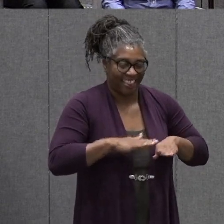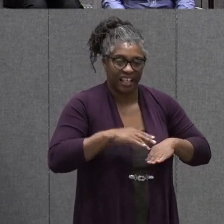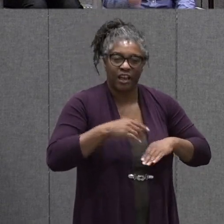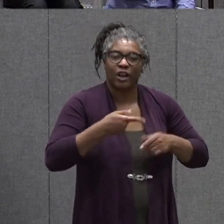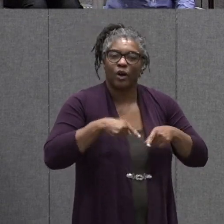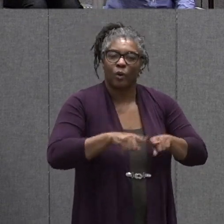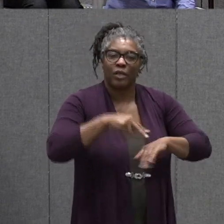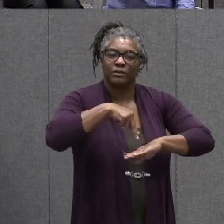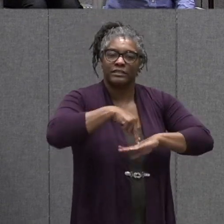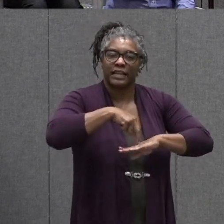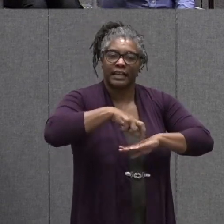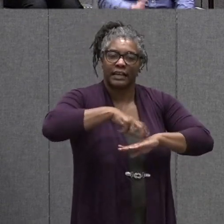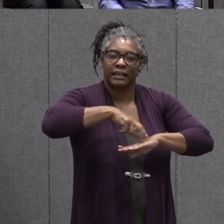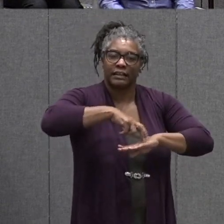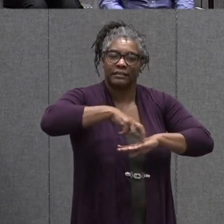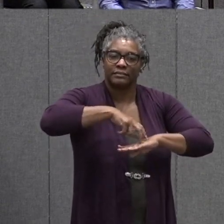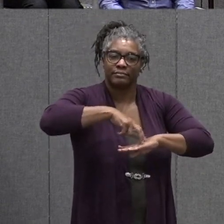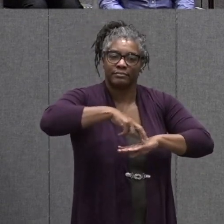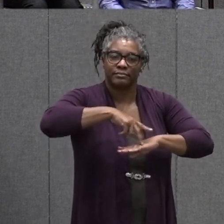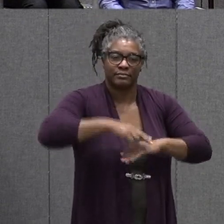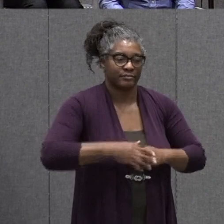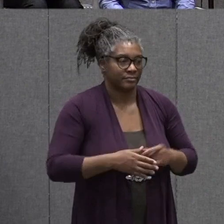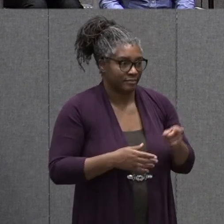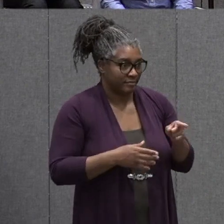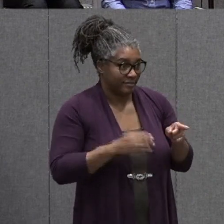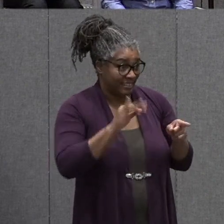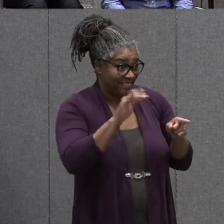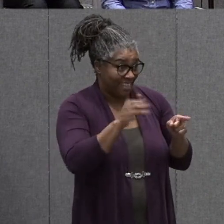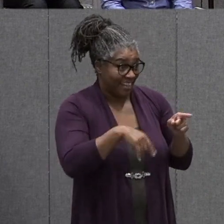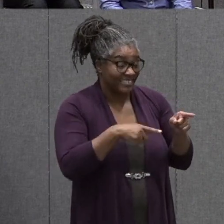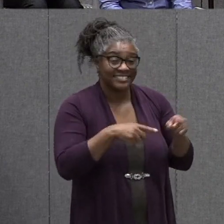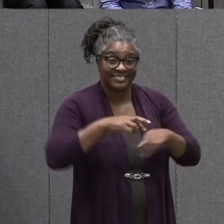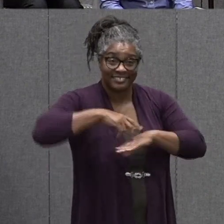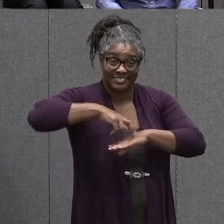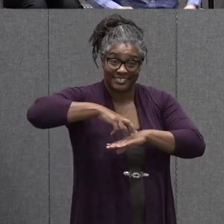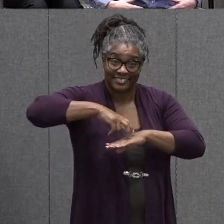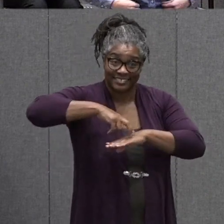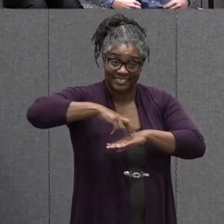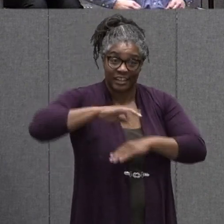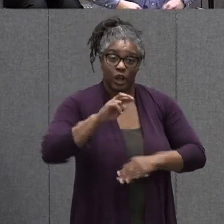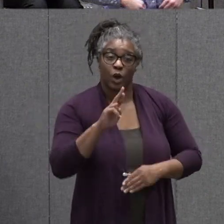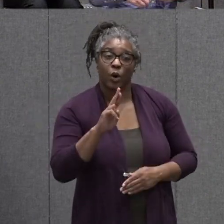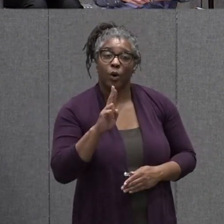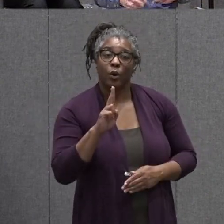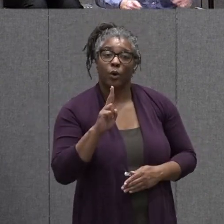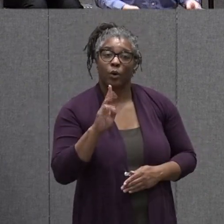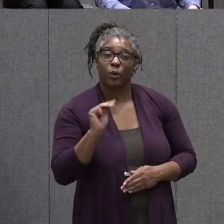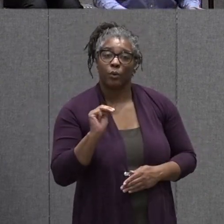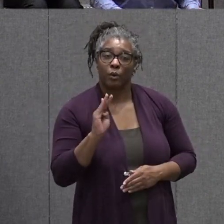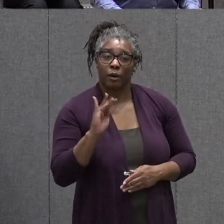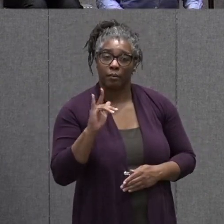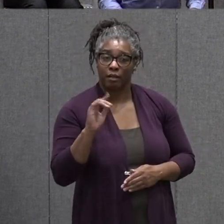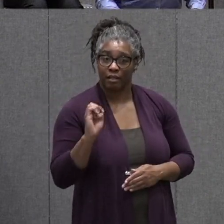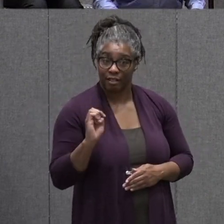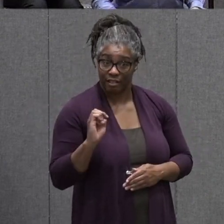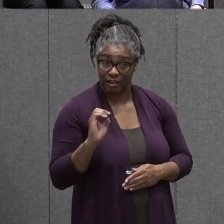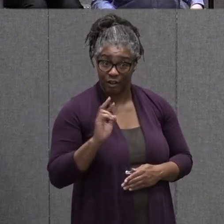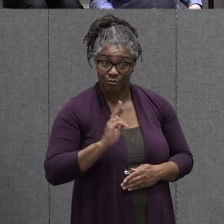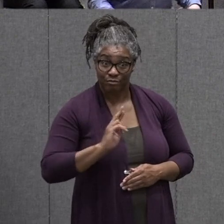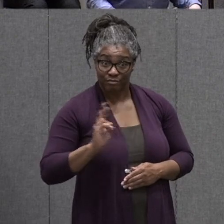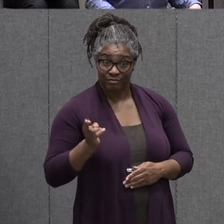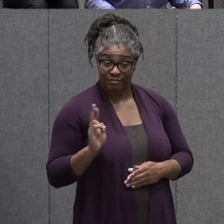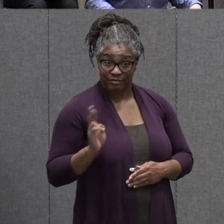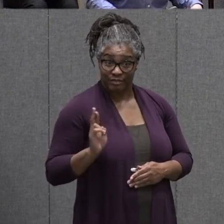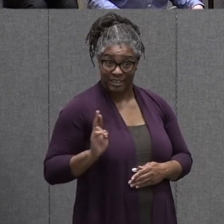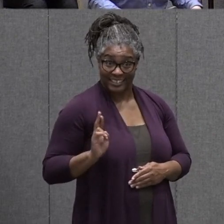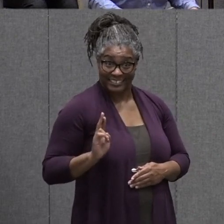have any instruments right now and you're doing your rumble, like, yep, that's what you're doing. Okay, here we go. So I'll